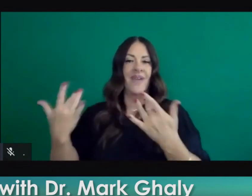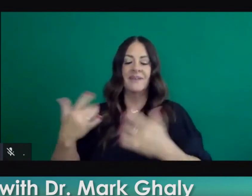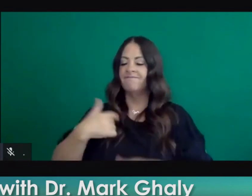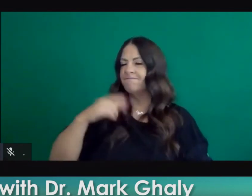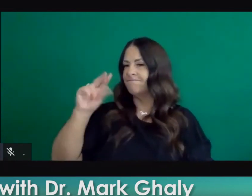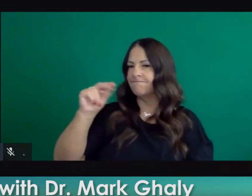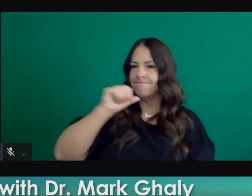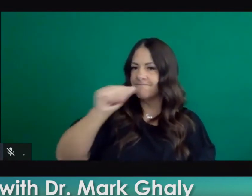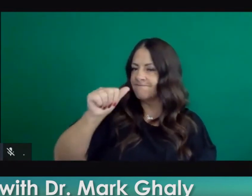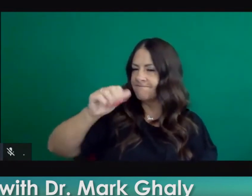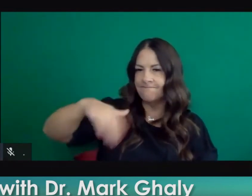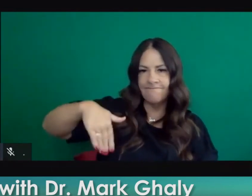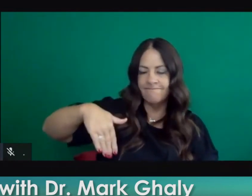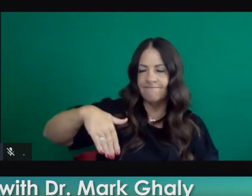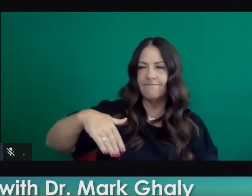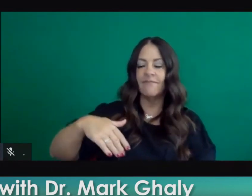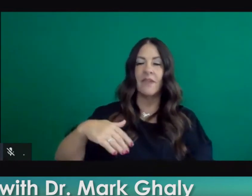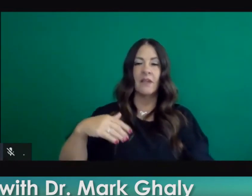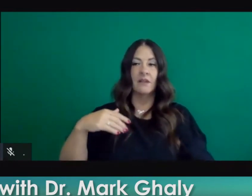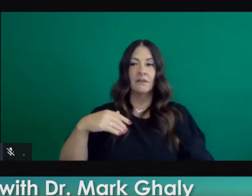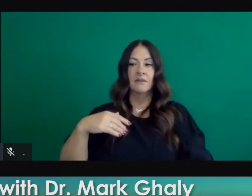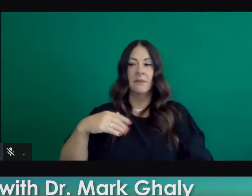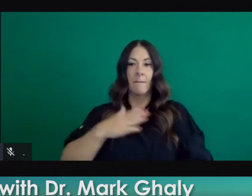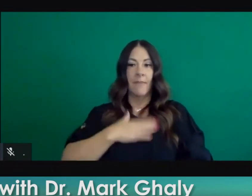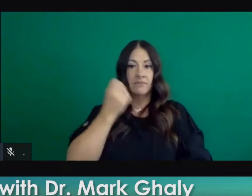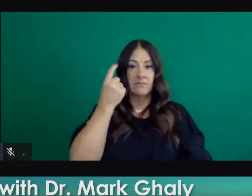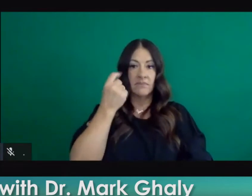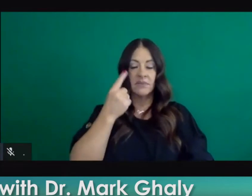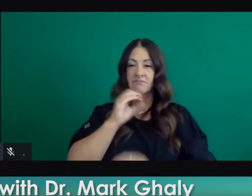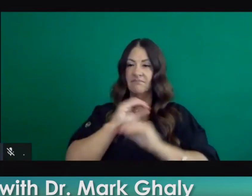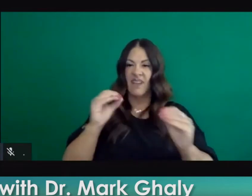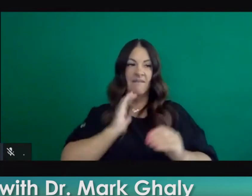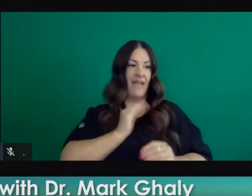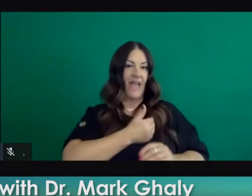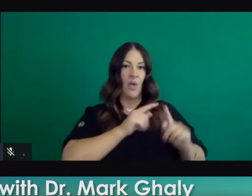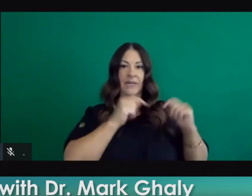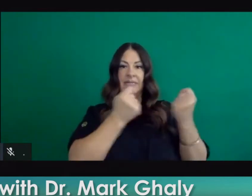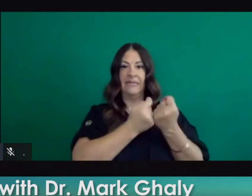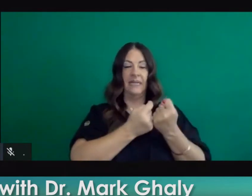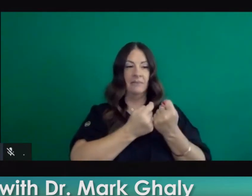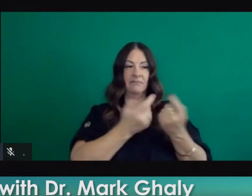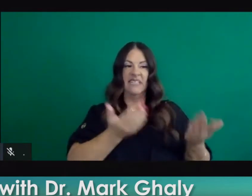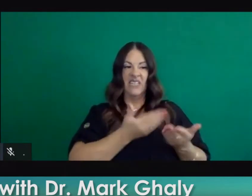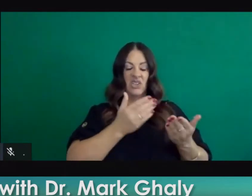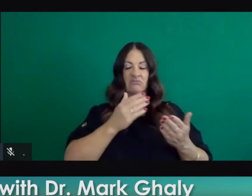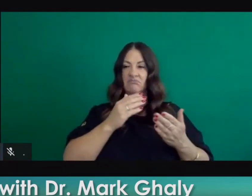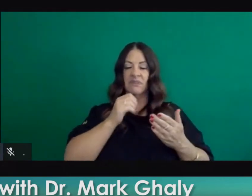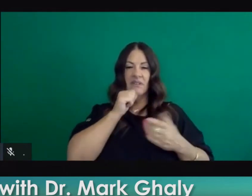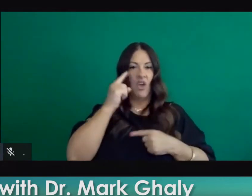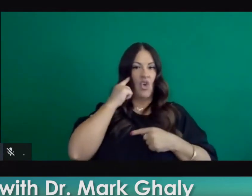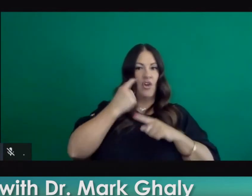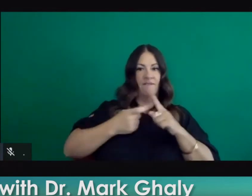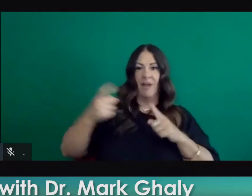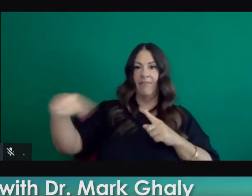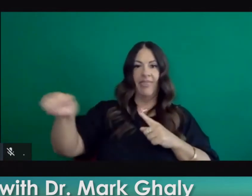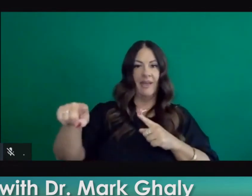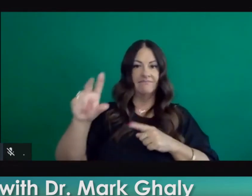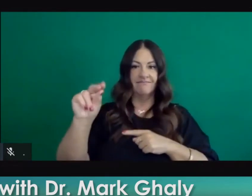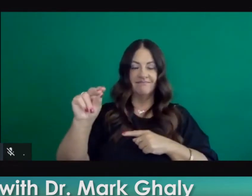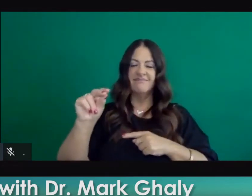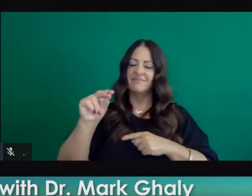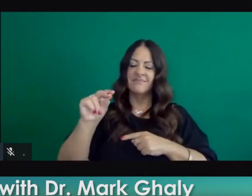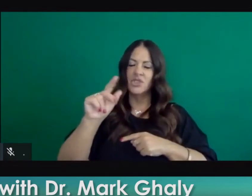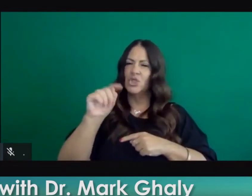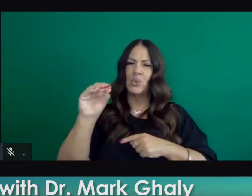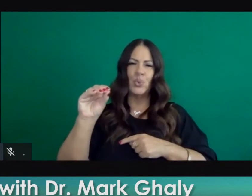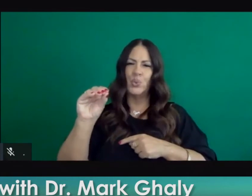that convention. And as far as I know, none of our team has, and it would be inconsistent and certainly premature to